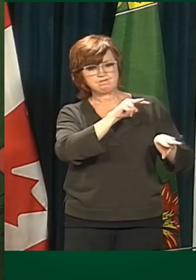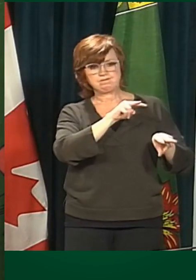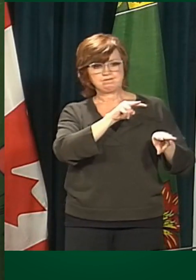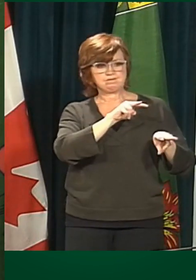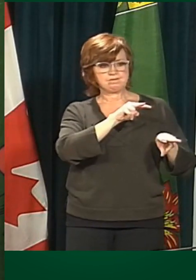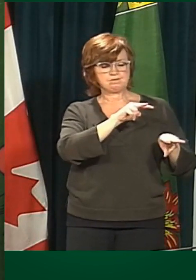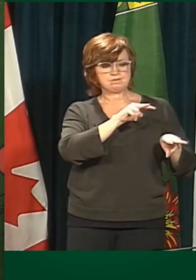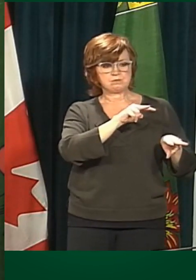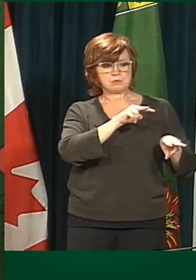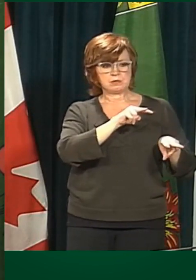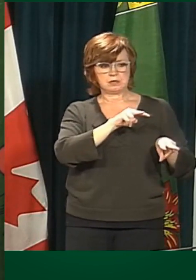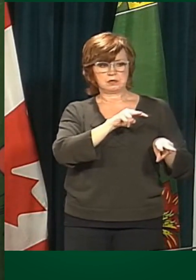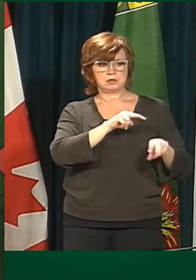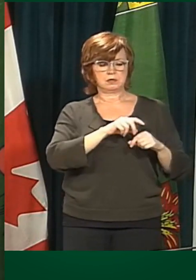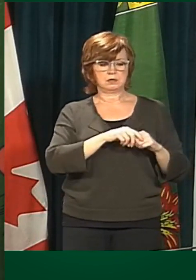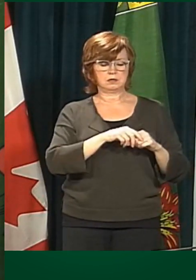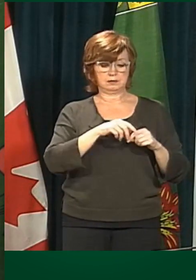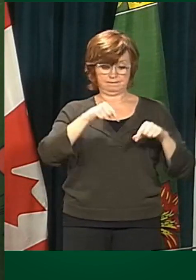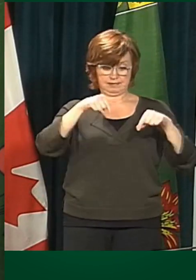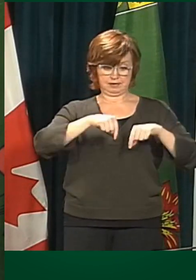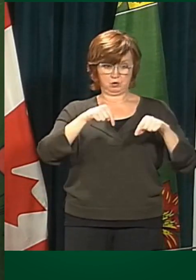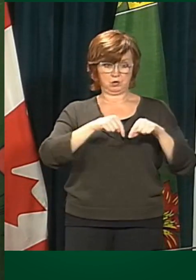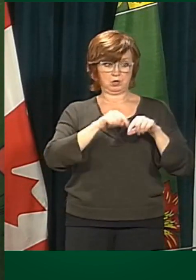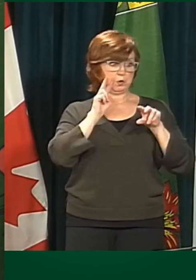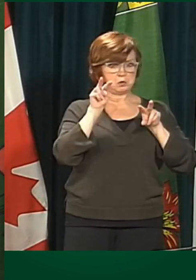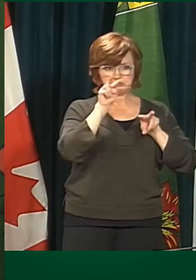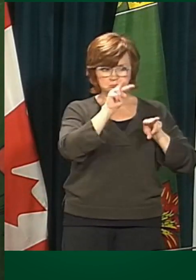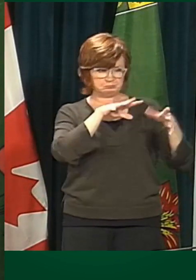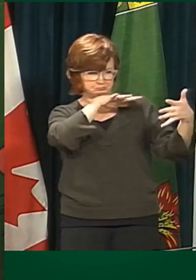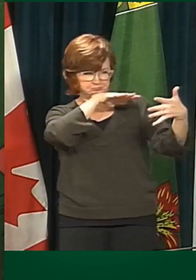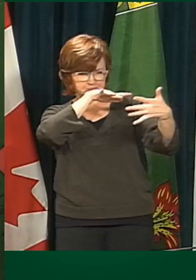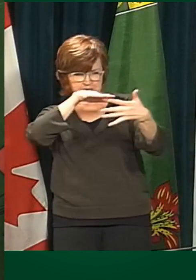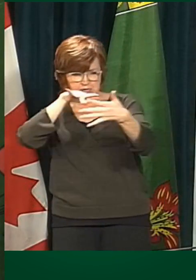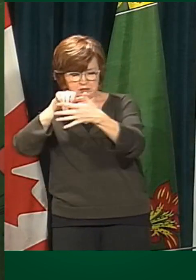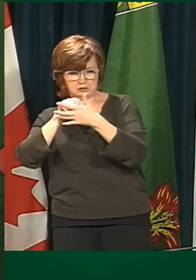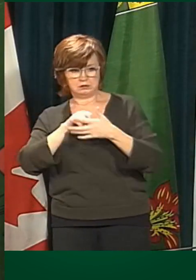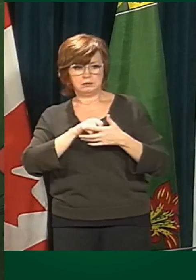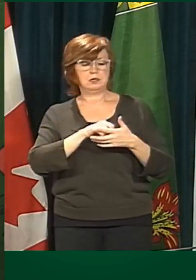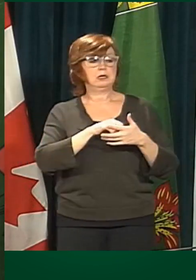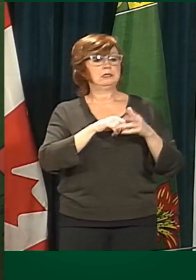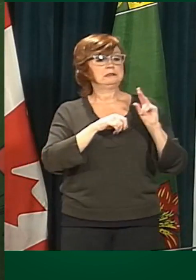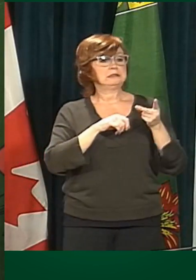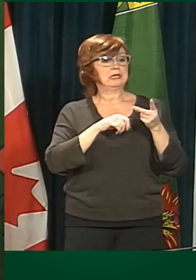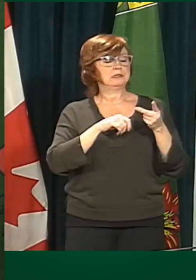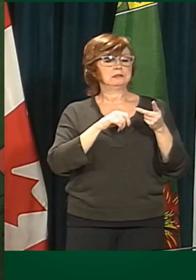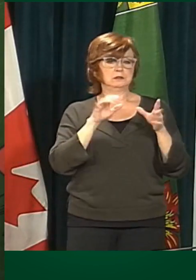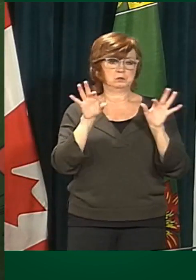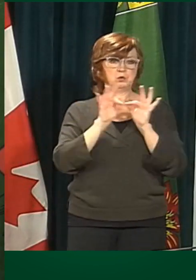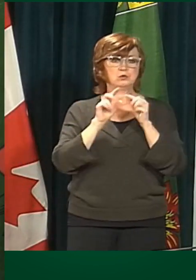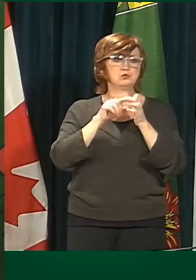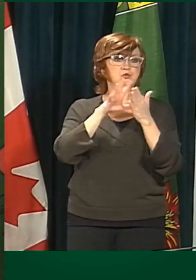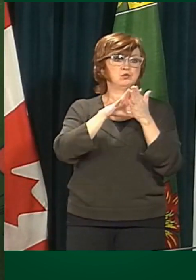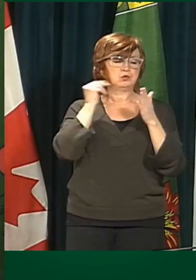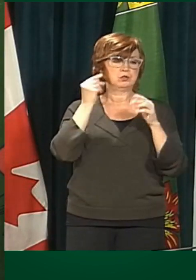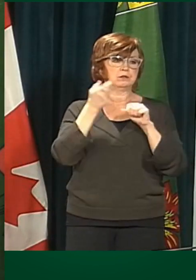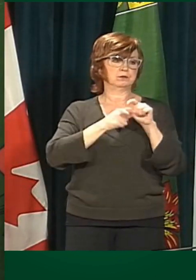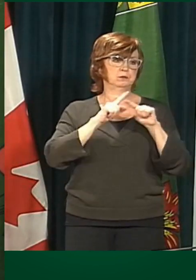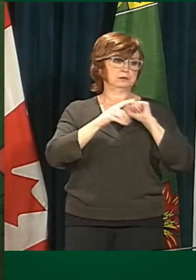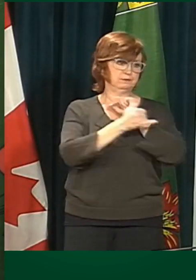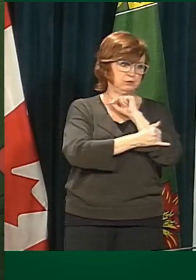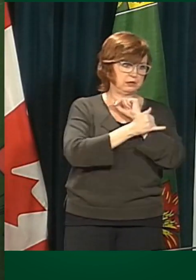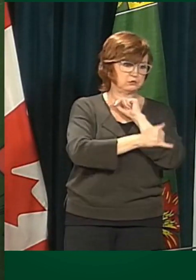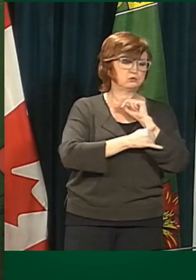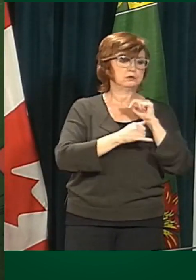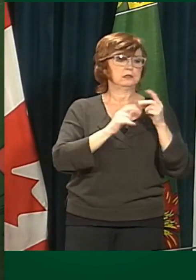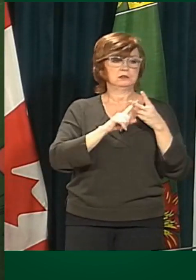also obviously learn from the examples of others who are going before us because they entered the peak earlier, especially in Southeast Asia, but parts